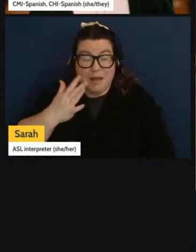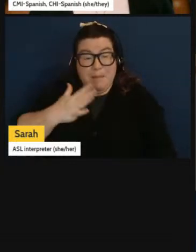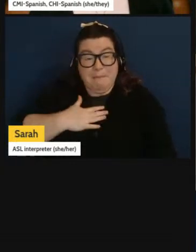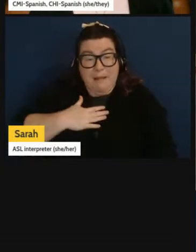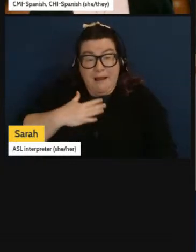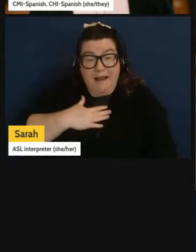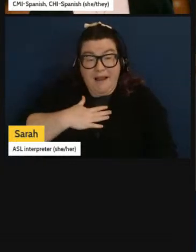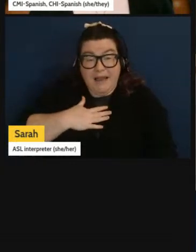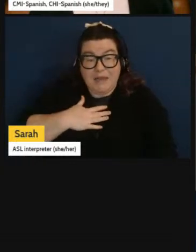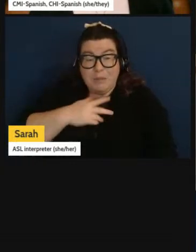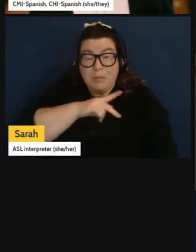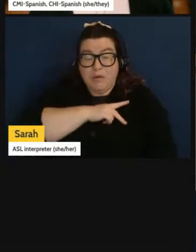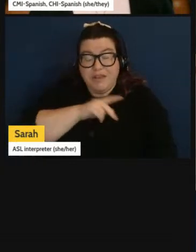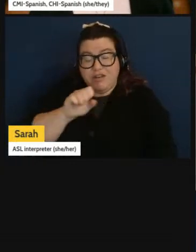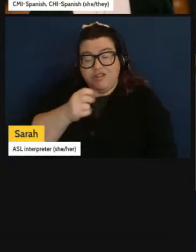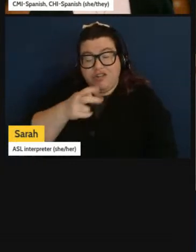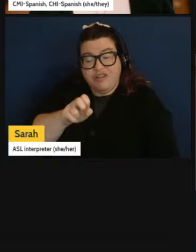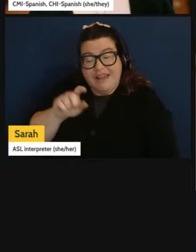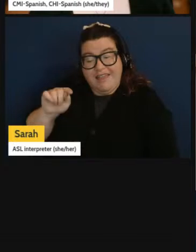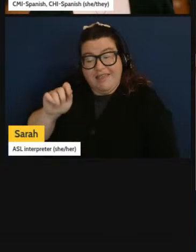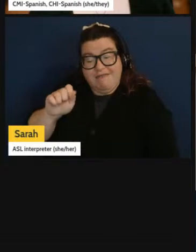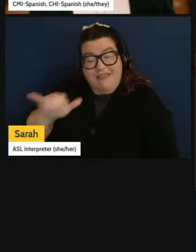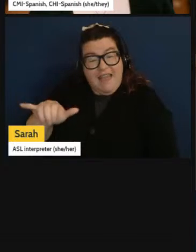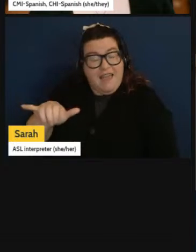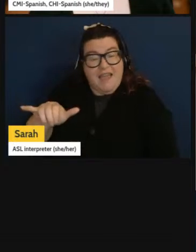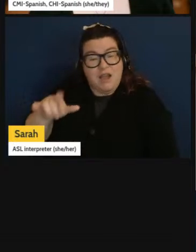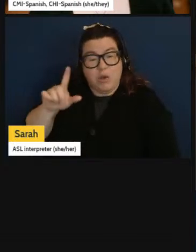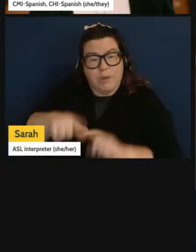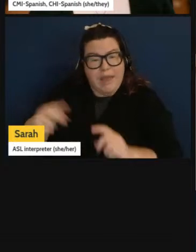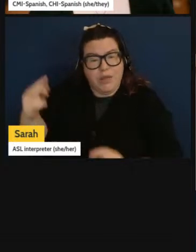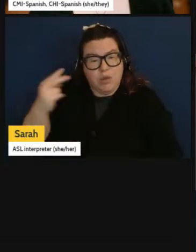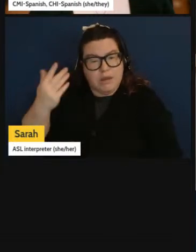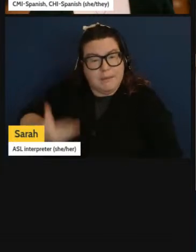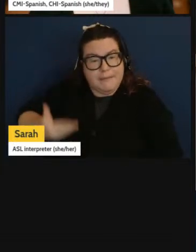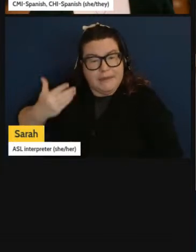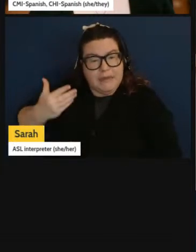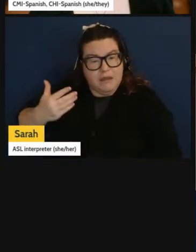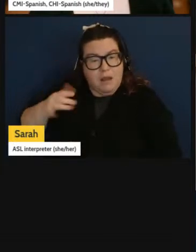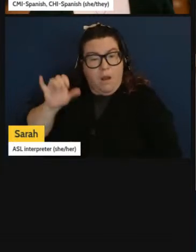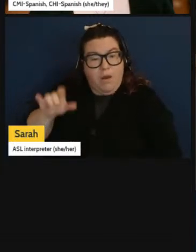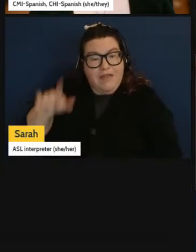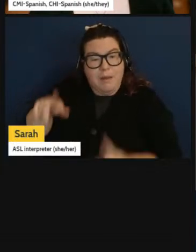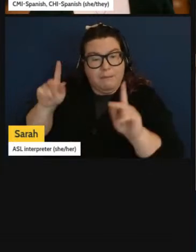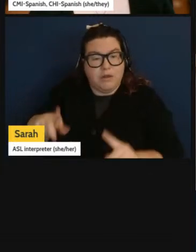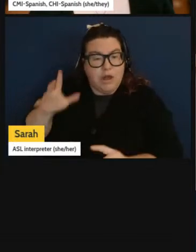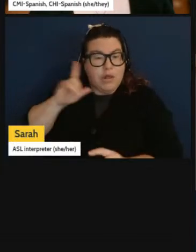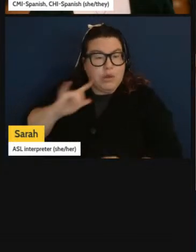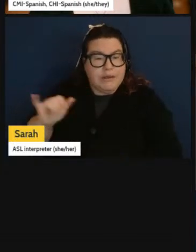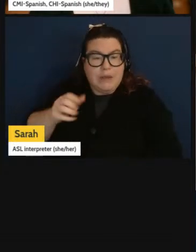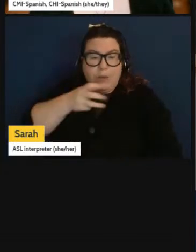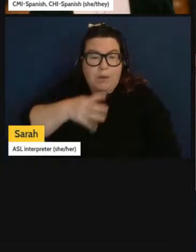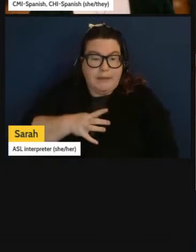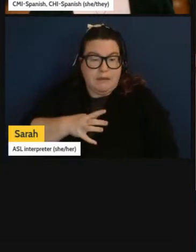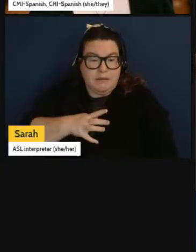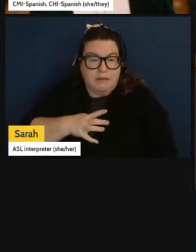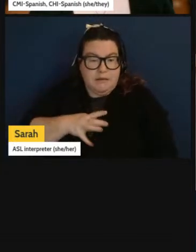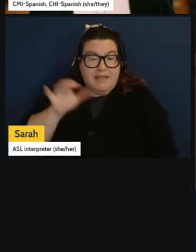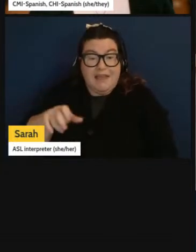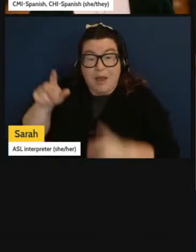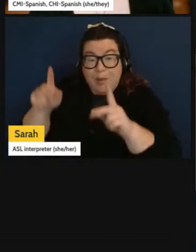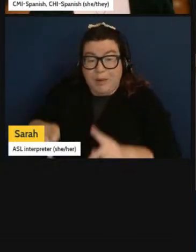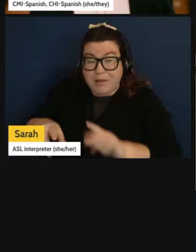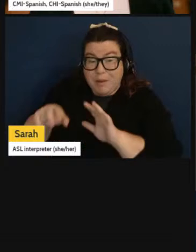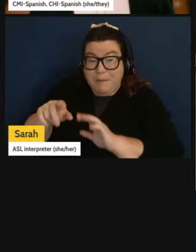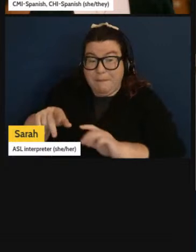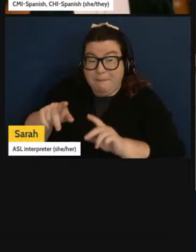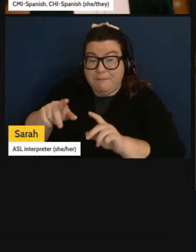she, they. You cannot look at someone and say, oh, that person looks like a woman, so that person's pronouns